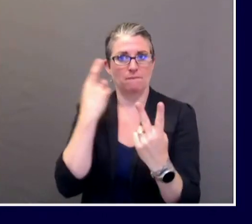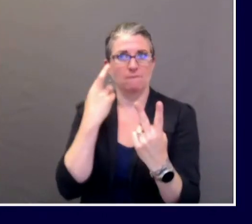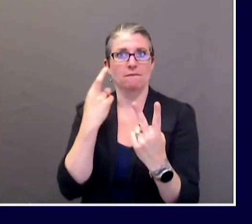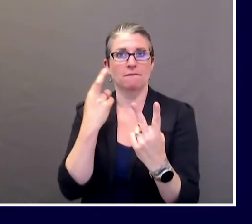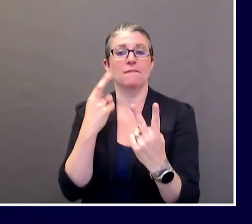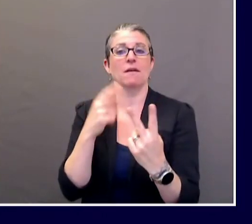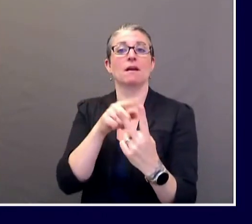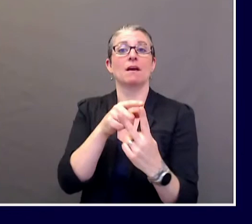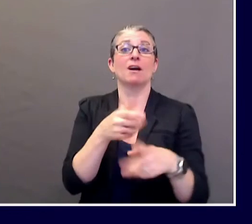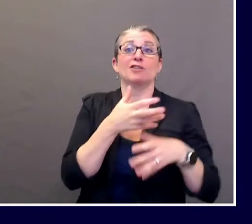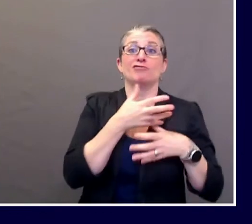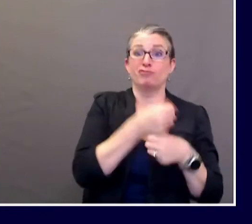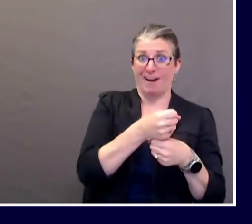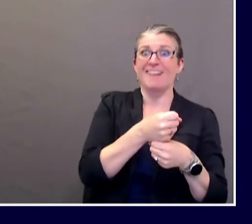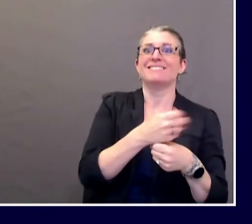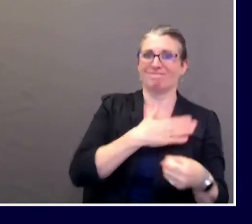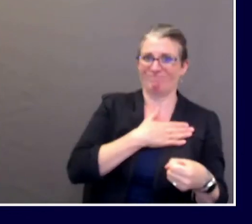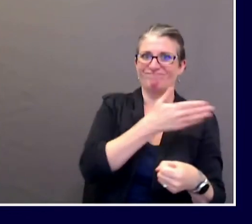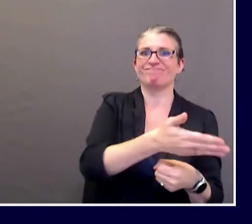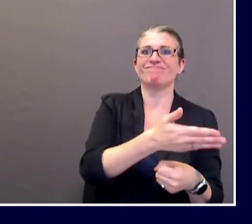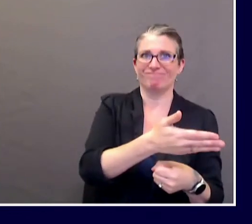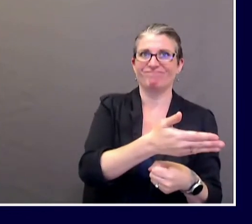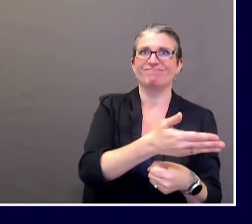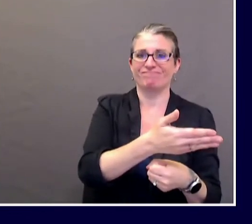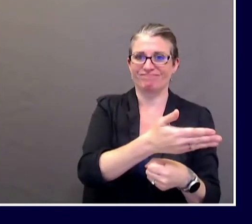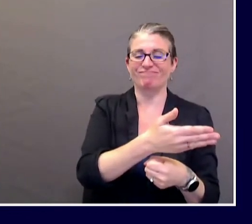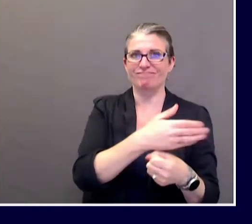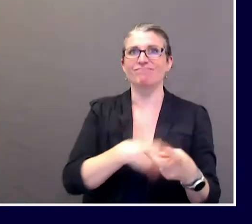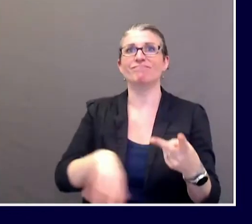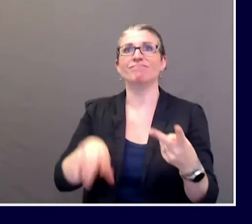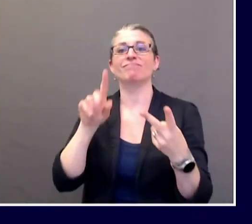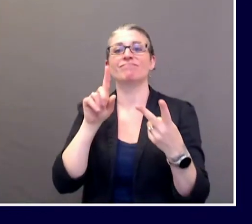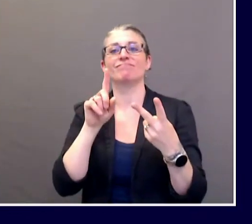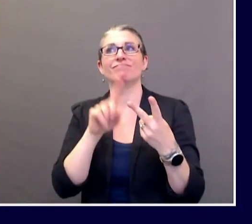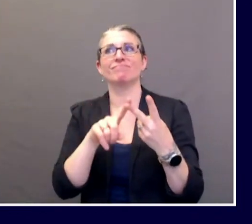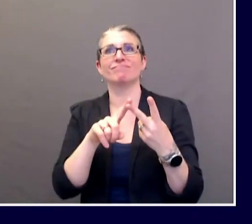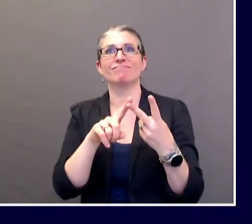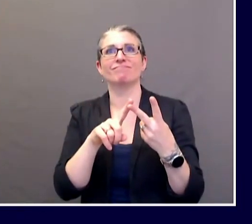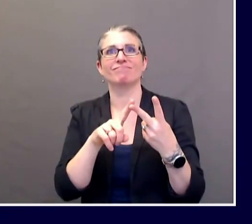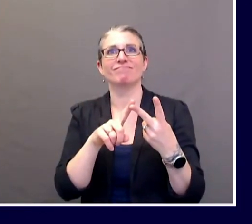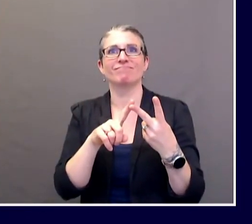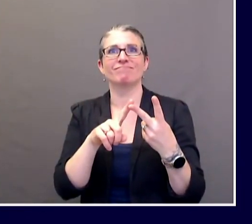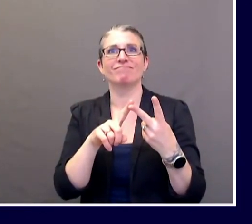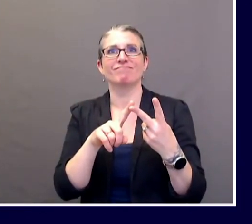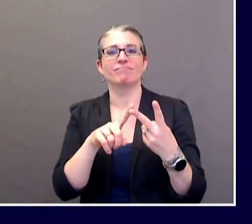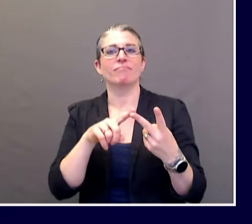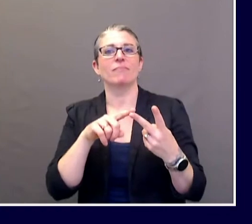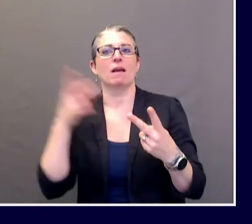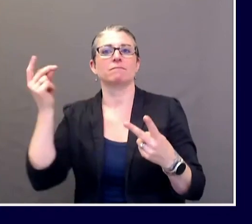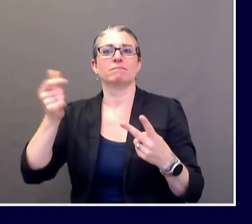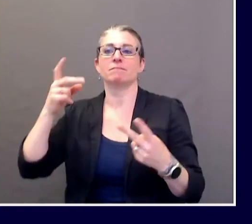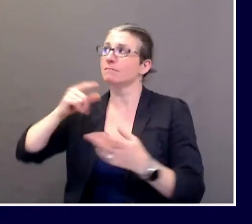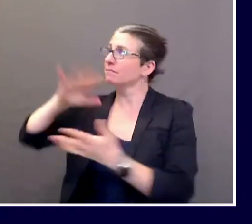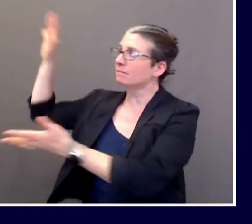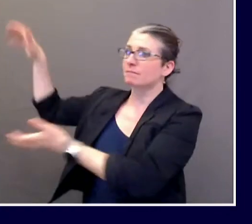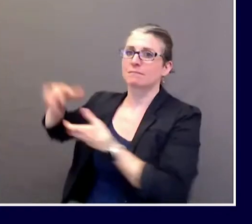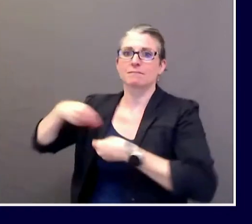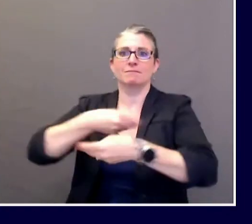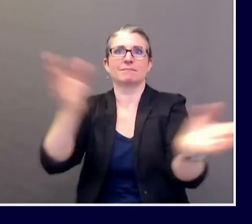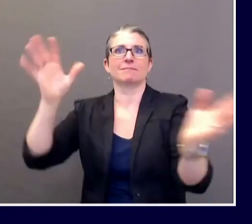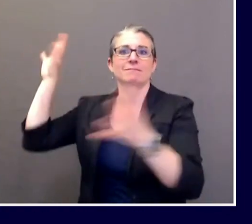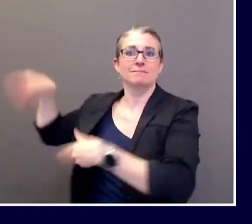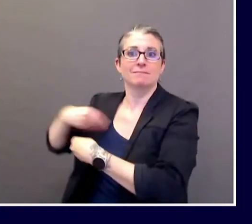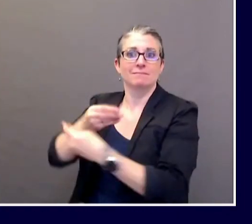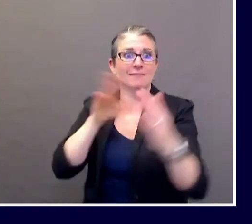any slowdown in demand, we're trying to do things like making more vaccination sites have walk-in hours, trying to work